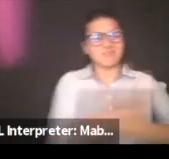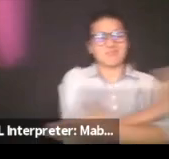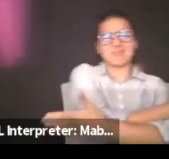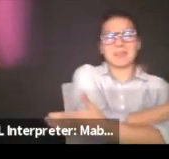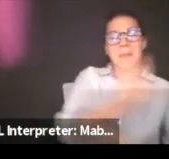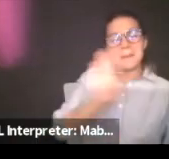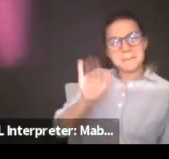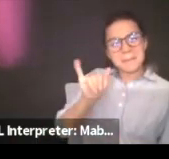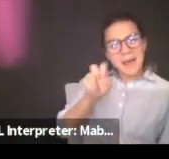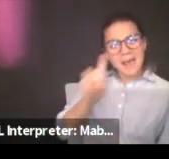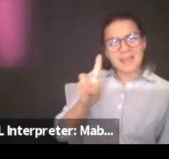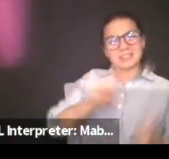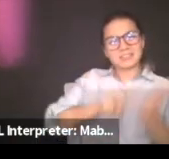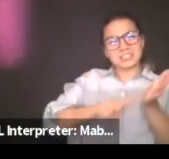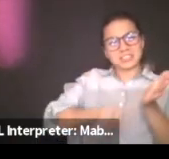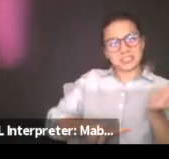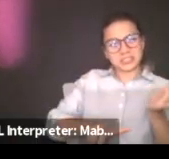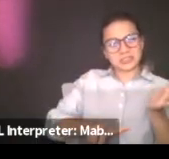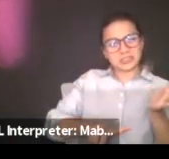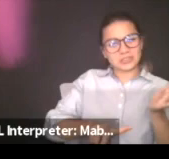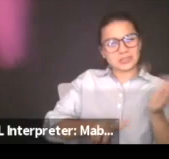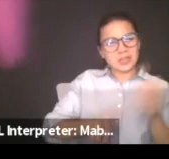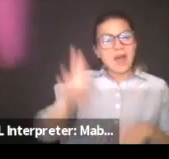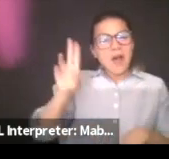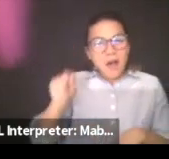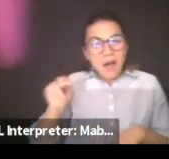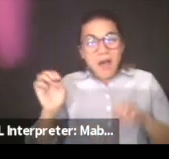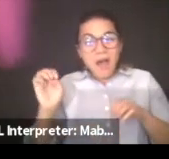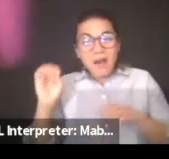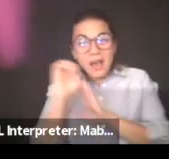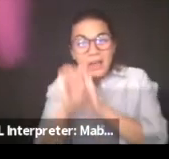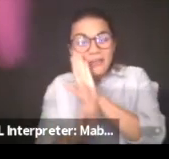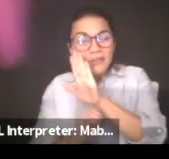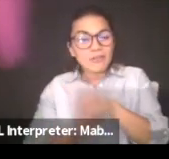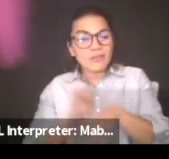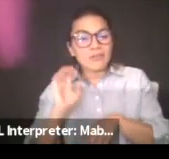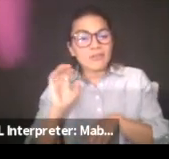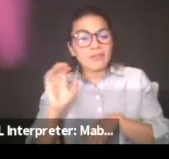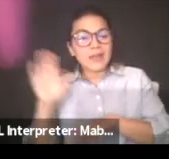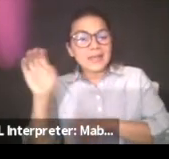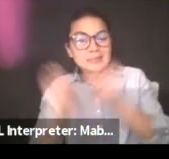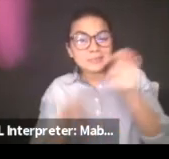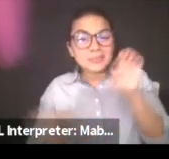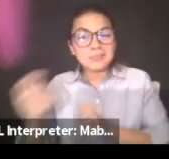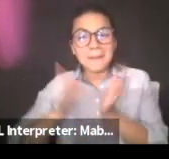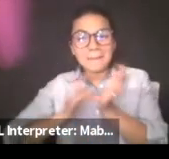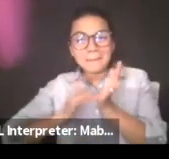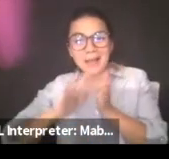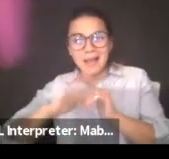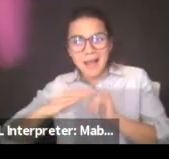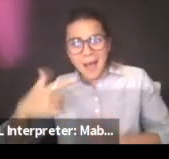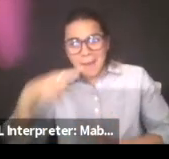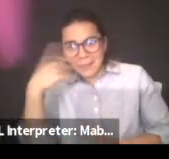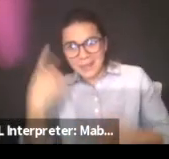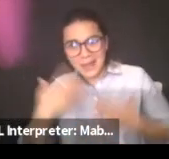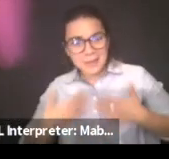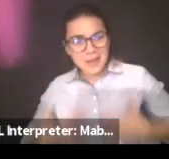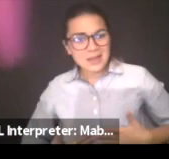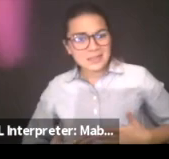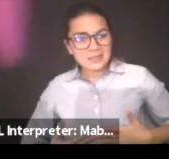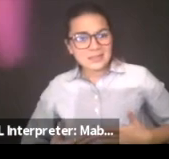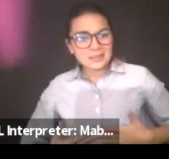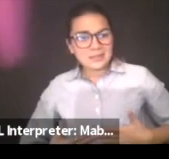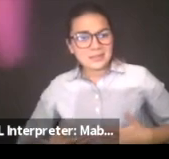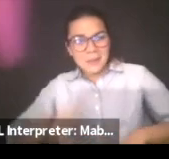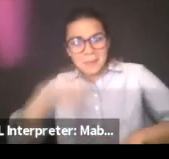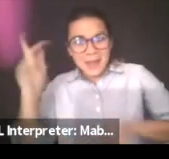and enslavement and unethical medical experimentation on Black bodies to today's the criminalization of sex work,